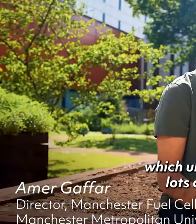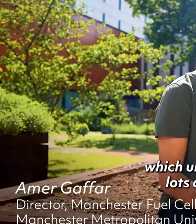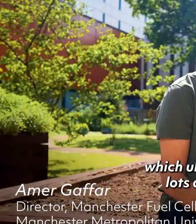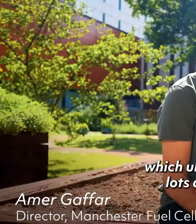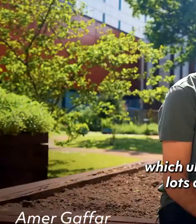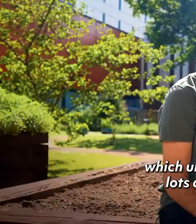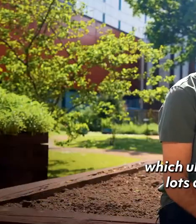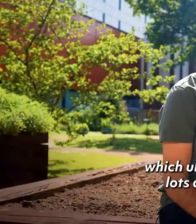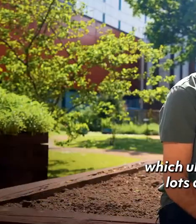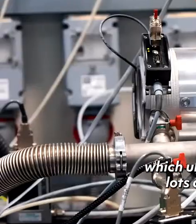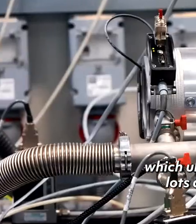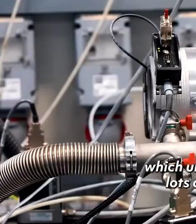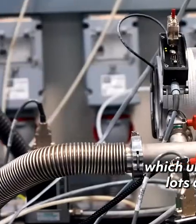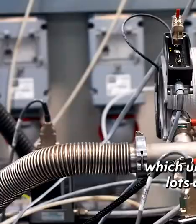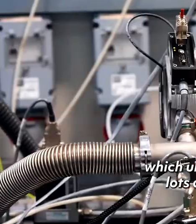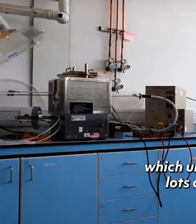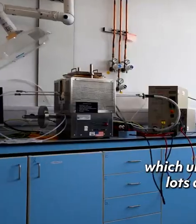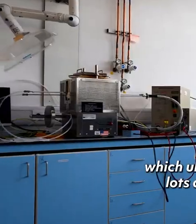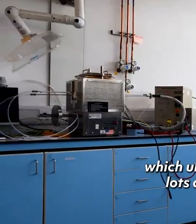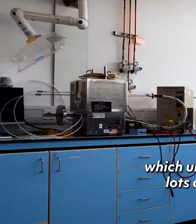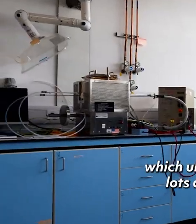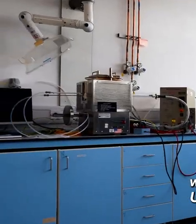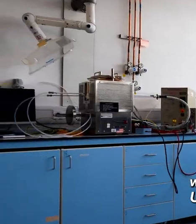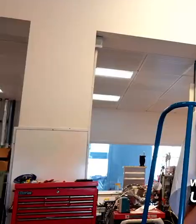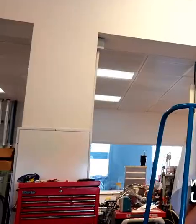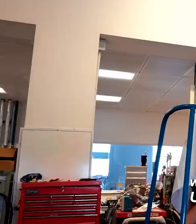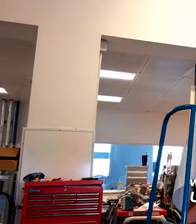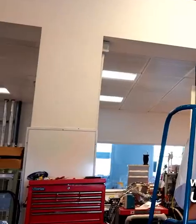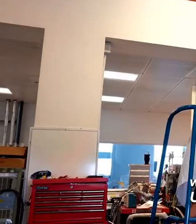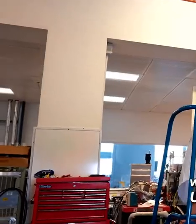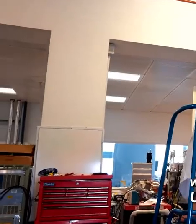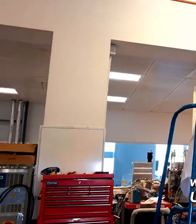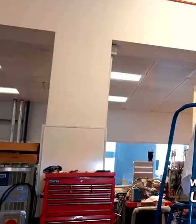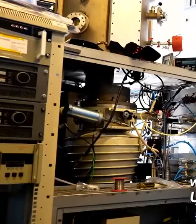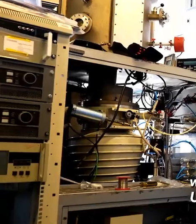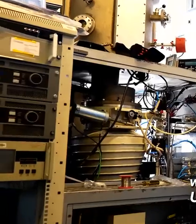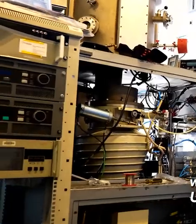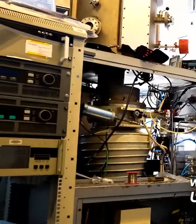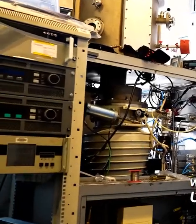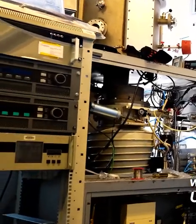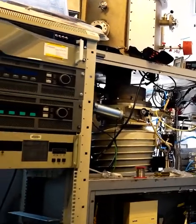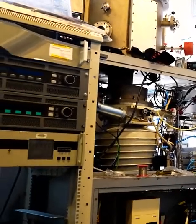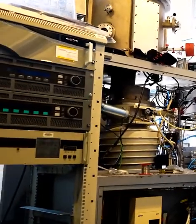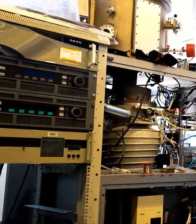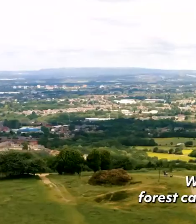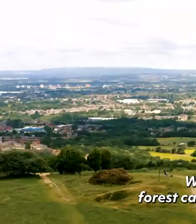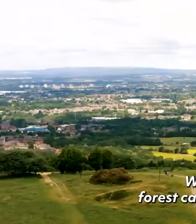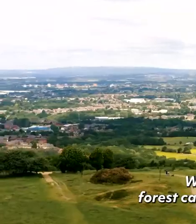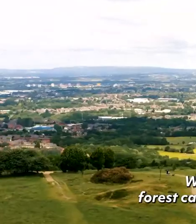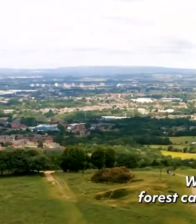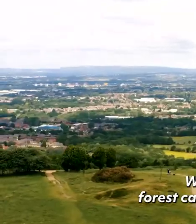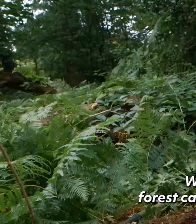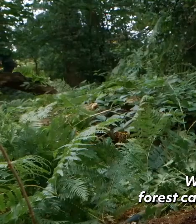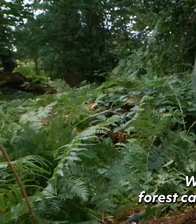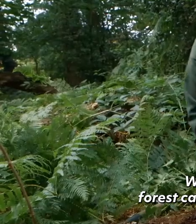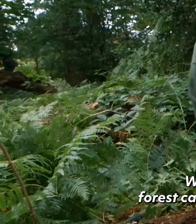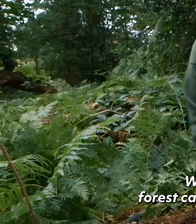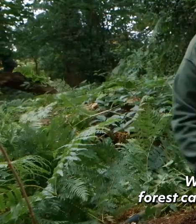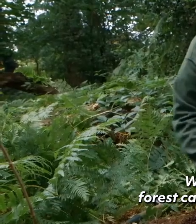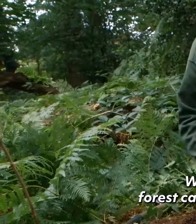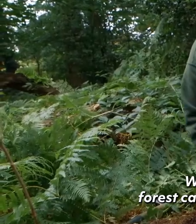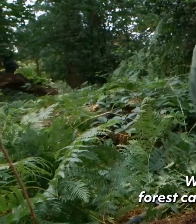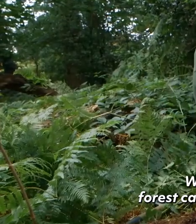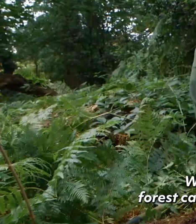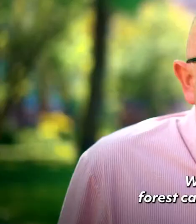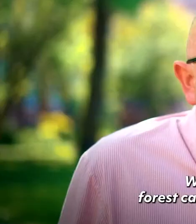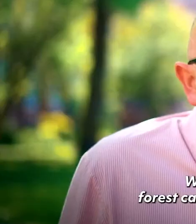which ultimately will help us generate lots and lots of green hydrogen, which will be part of our UK-wide net zero plans. We've got our community forest